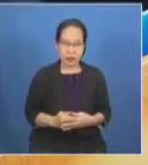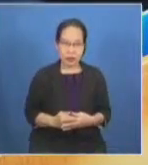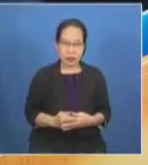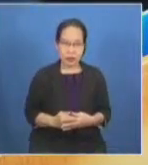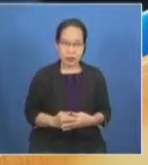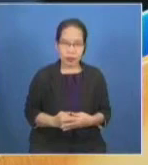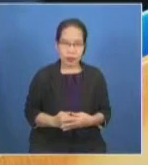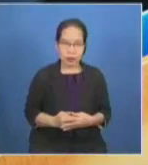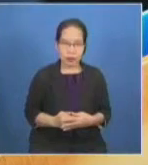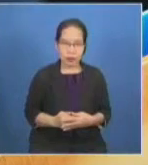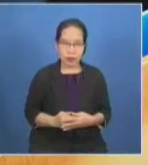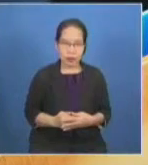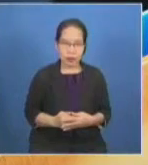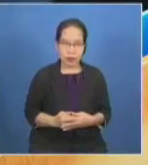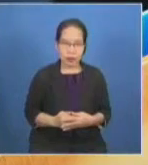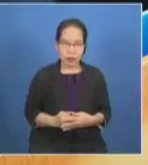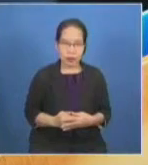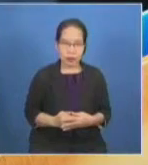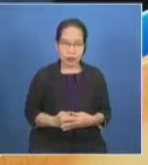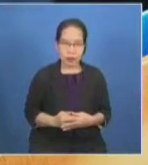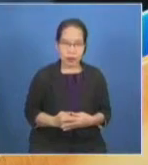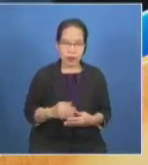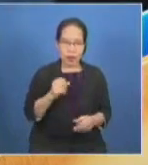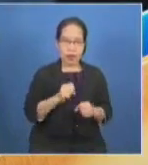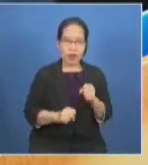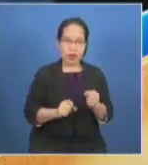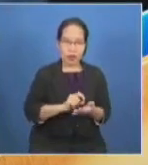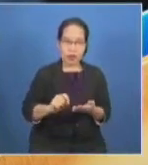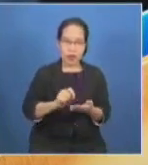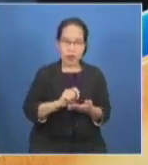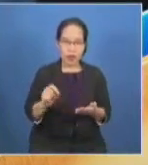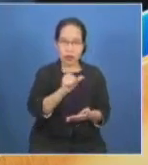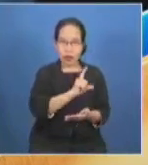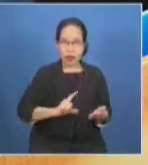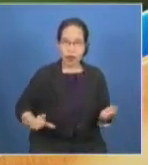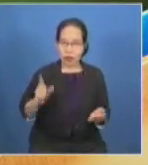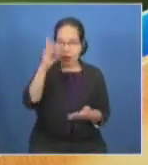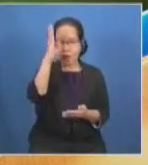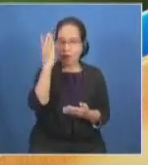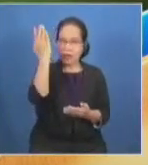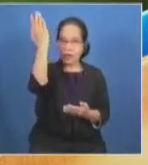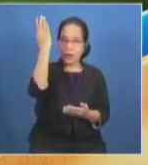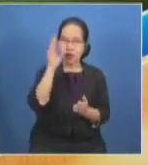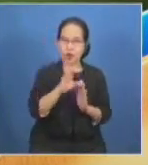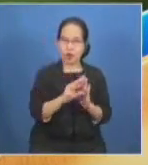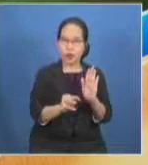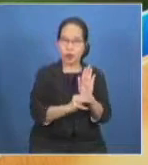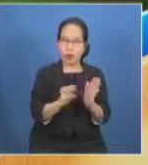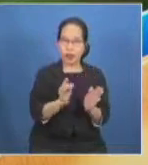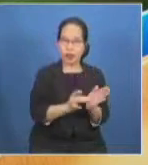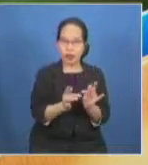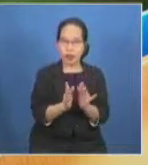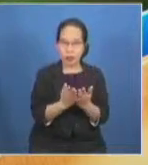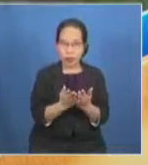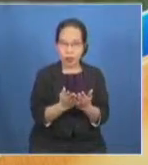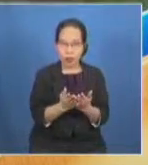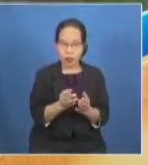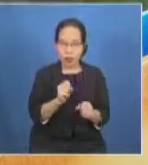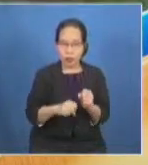Kaya nga po ipinasulat na ng Panginoong Diyos yung kanyang mga kautusan sa Biblia God had